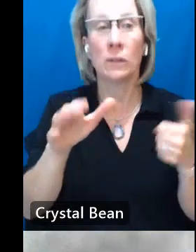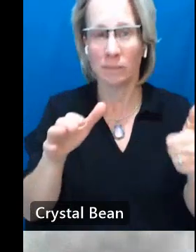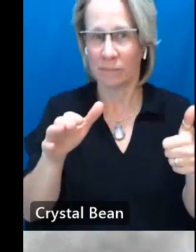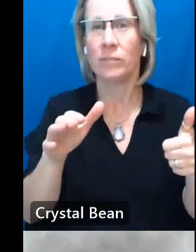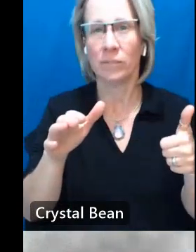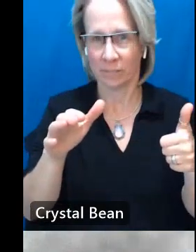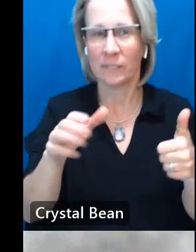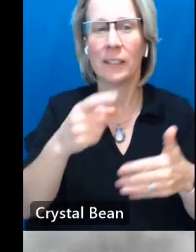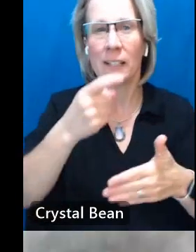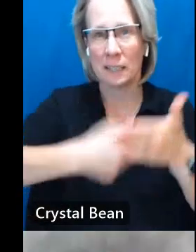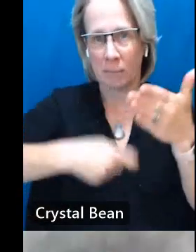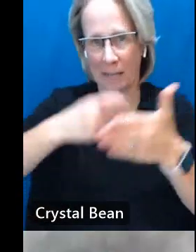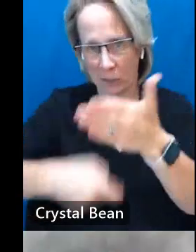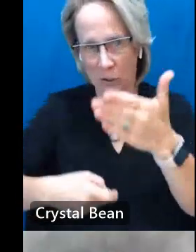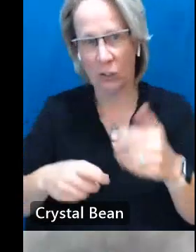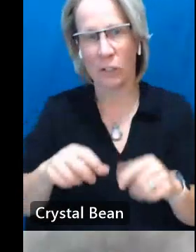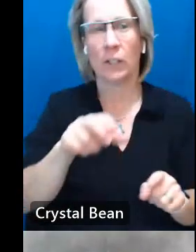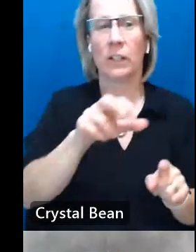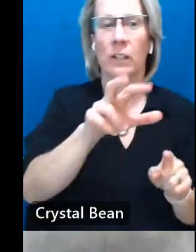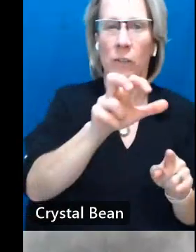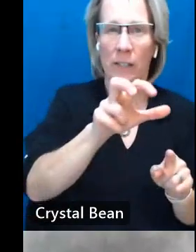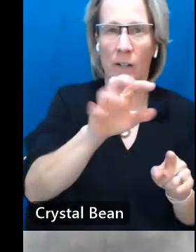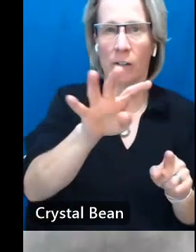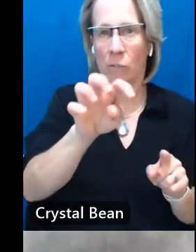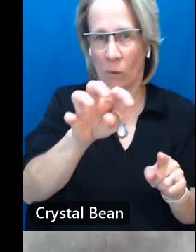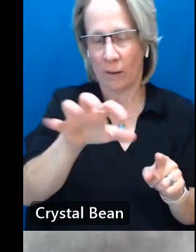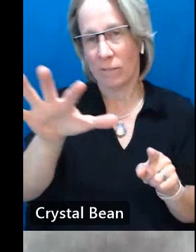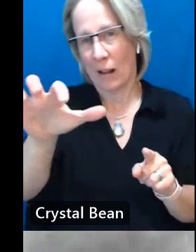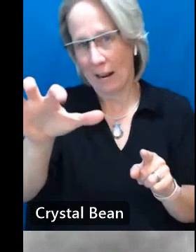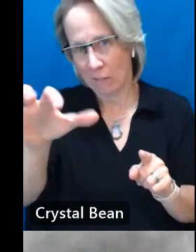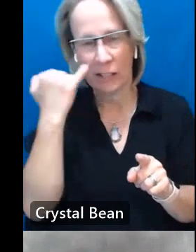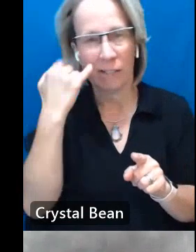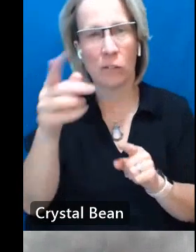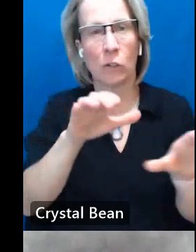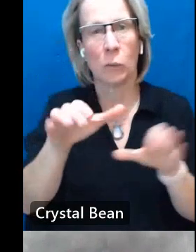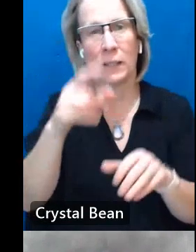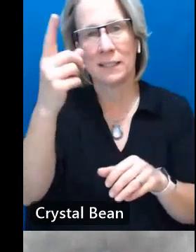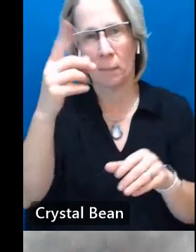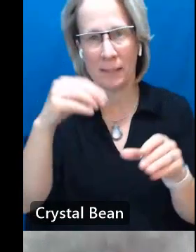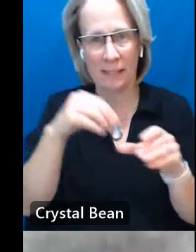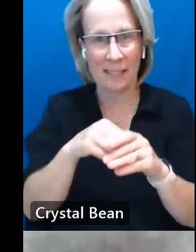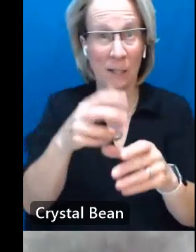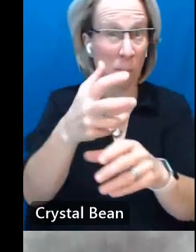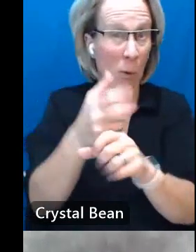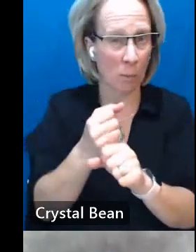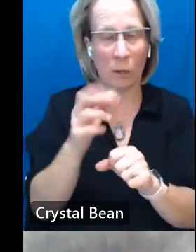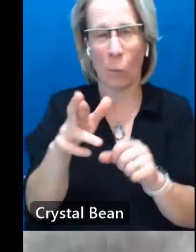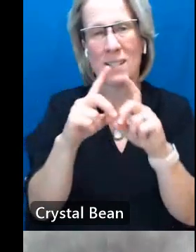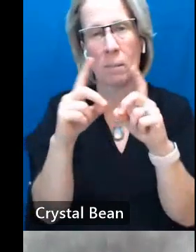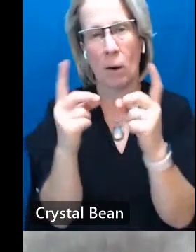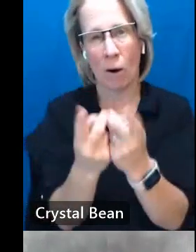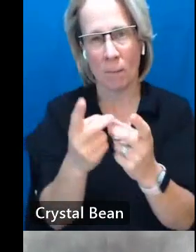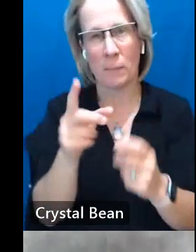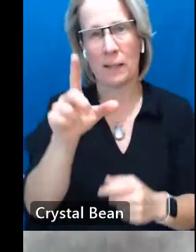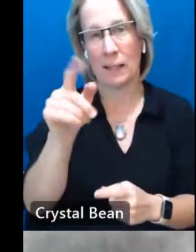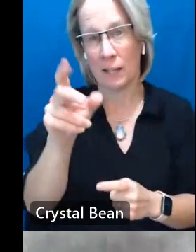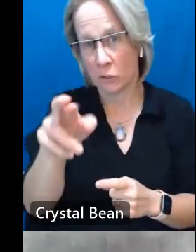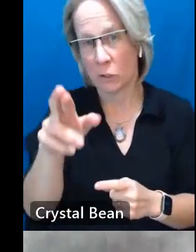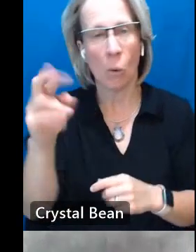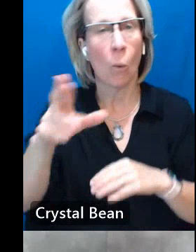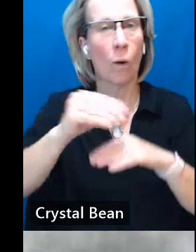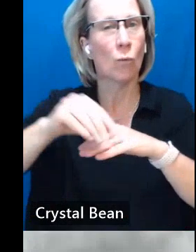200s, 300s, 400s, or 500s if you're doing something in the approp or the department ledger, okay? Or the revenue